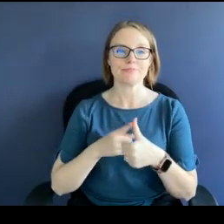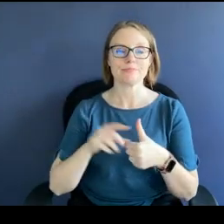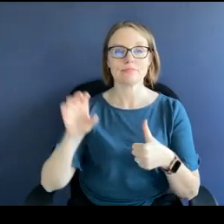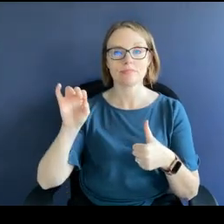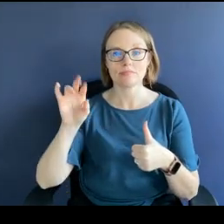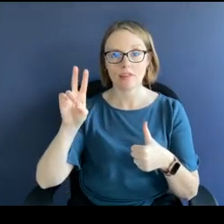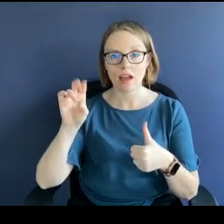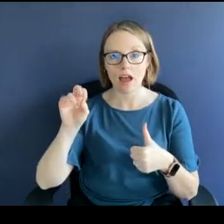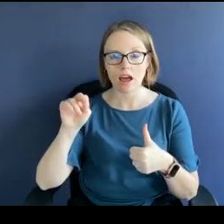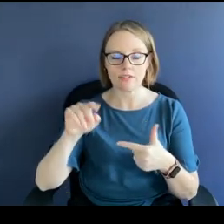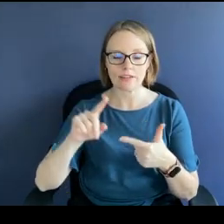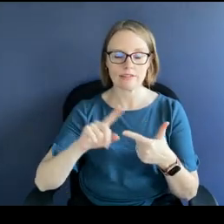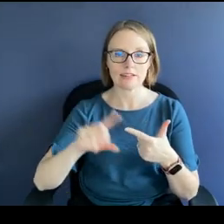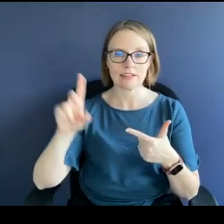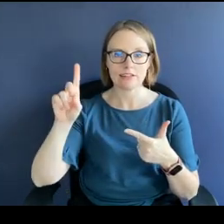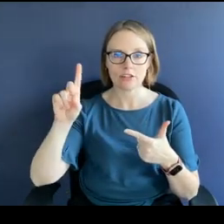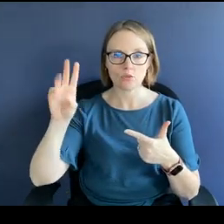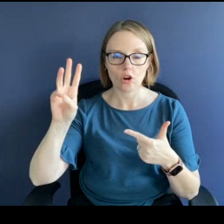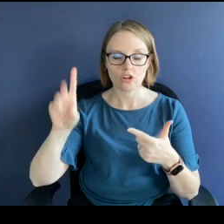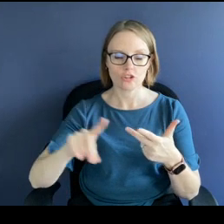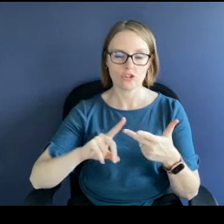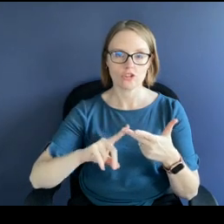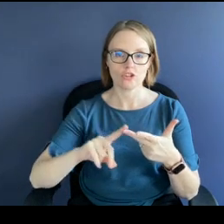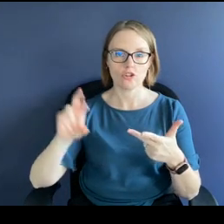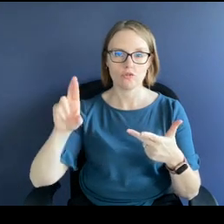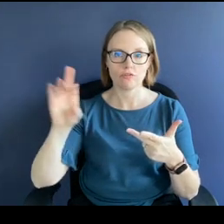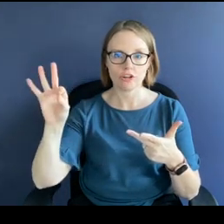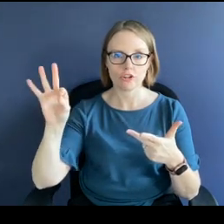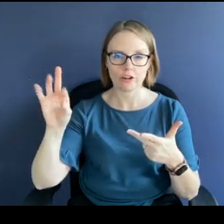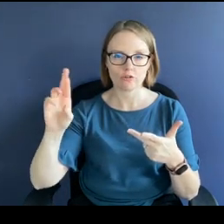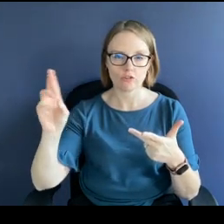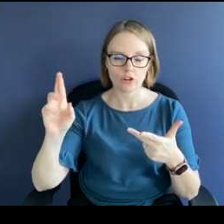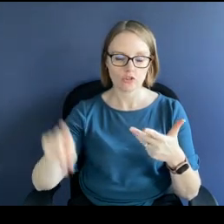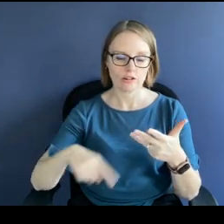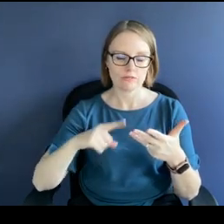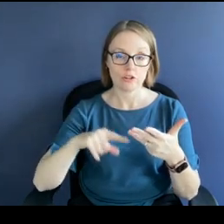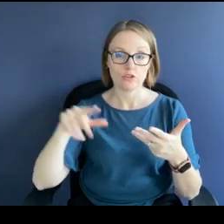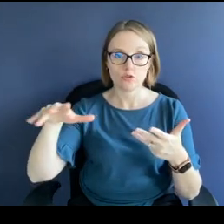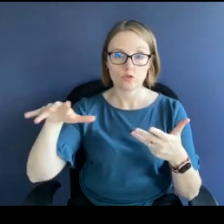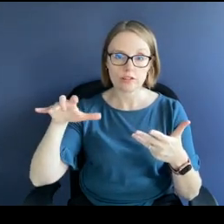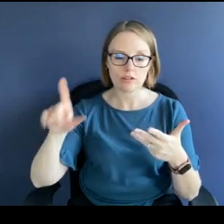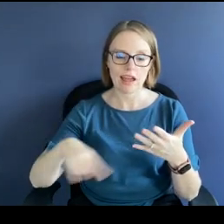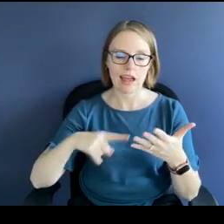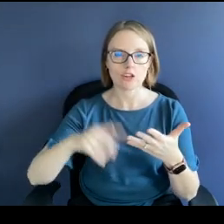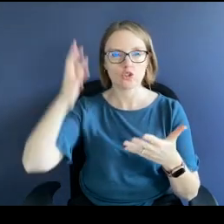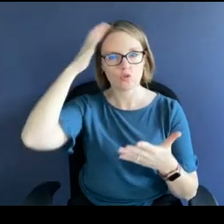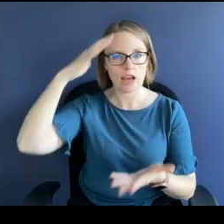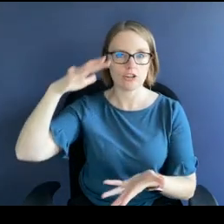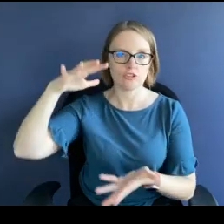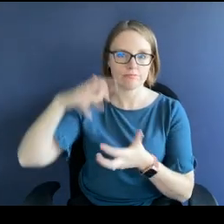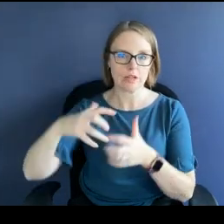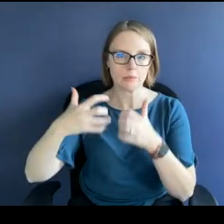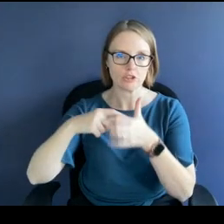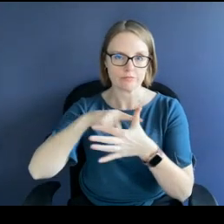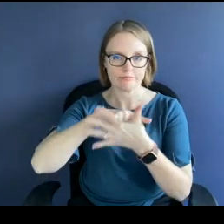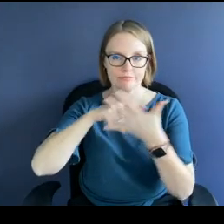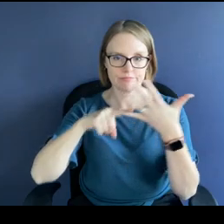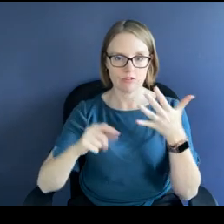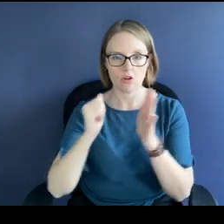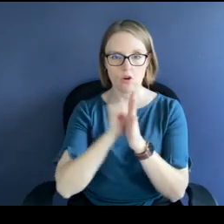Ovens, dishwashers, refrigerators, freezers, and trash compactors